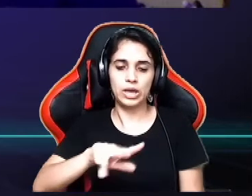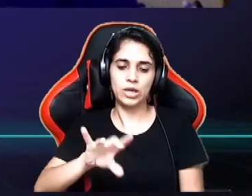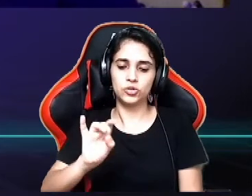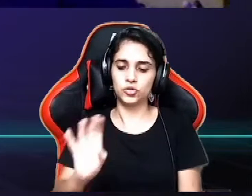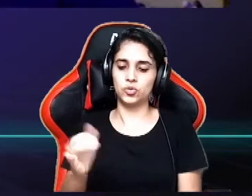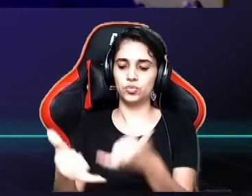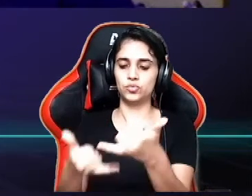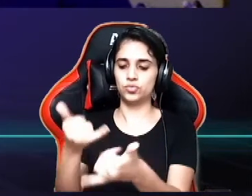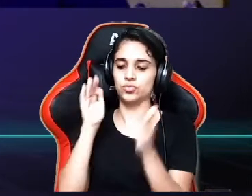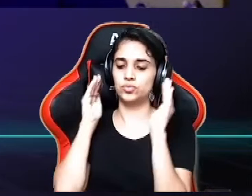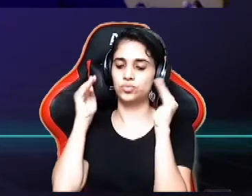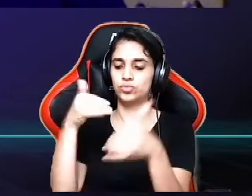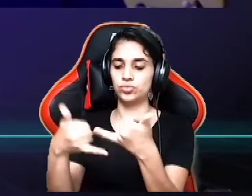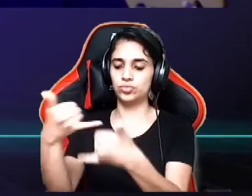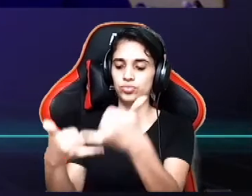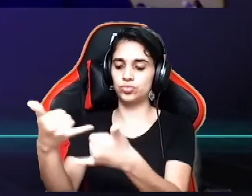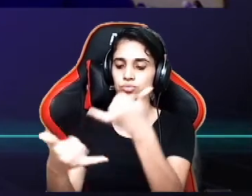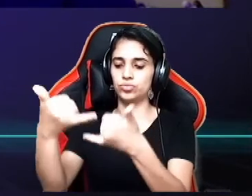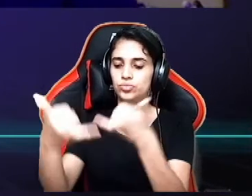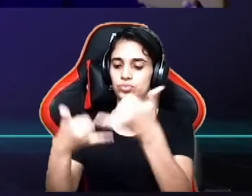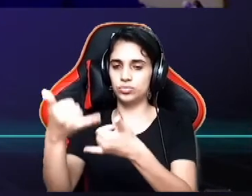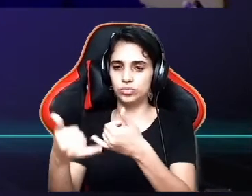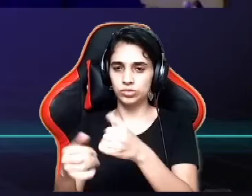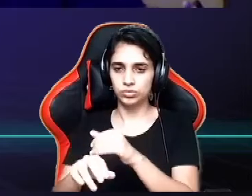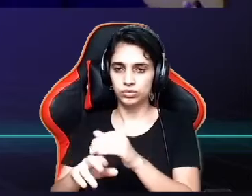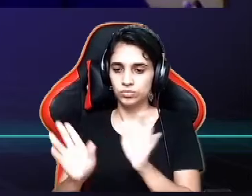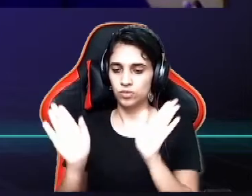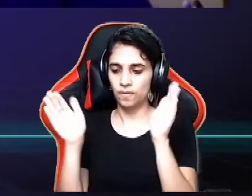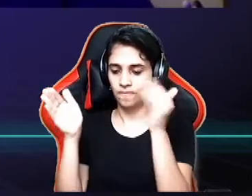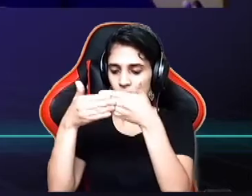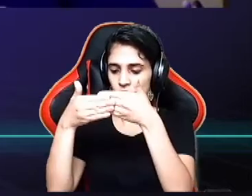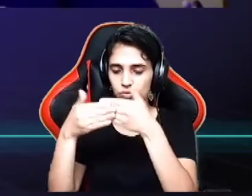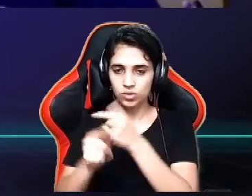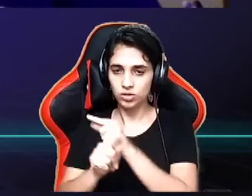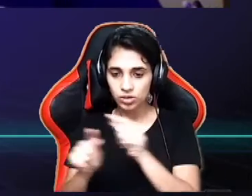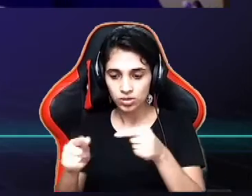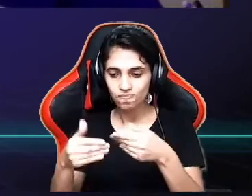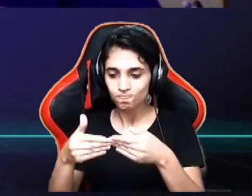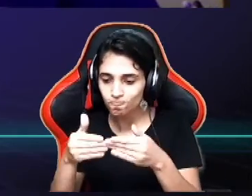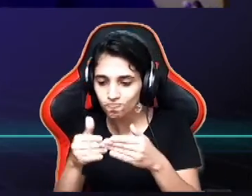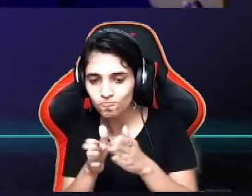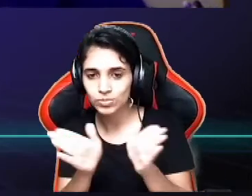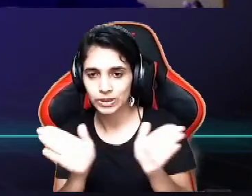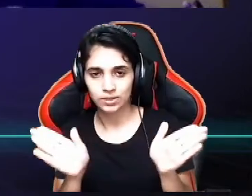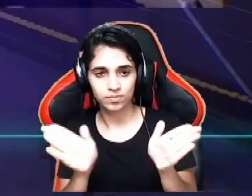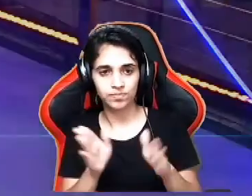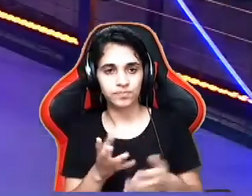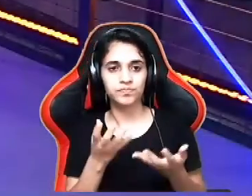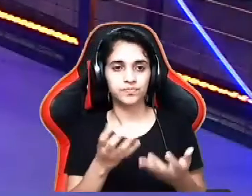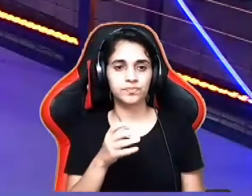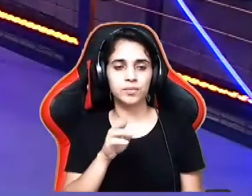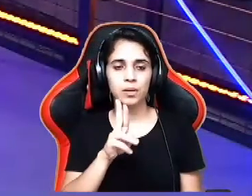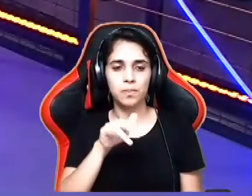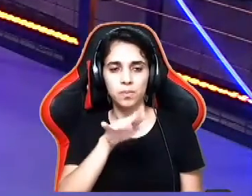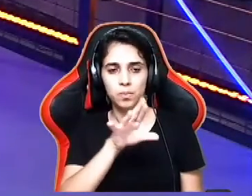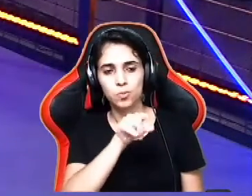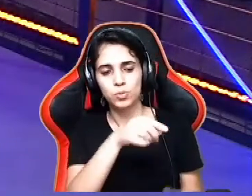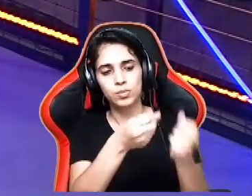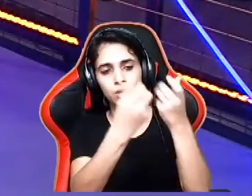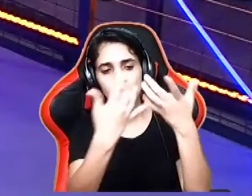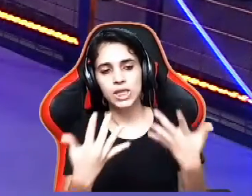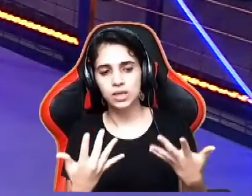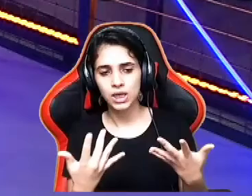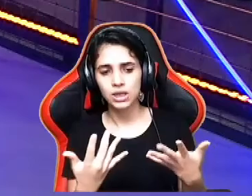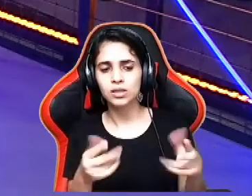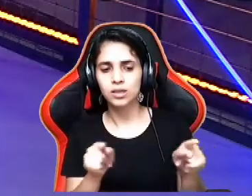It's not just being focused on playing. You turn it off and your gaming world is over. Bruno, if you could